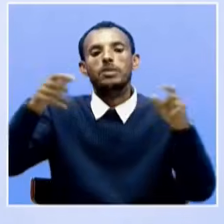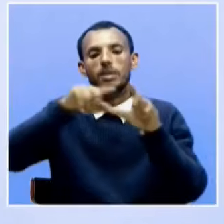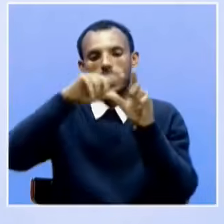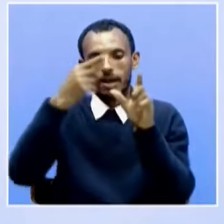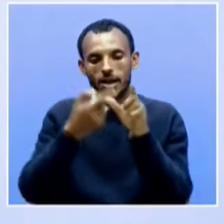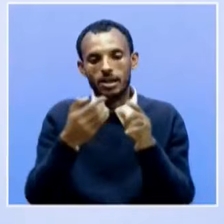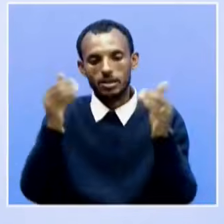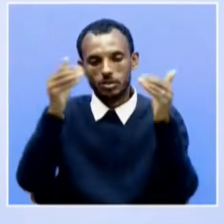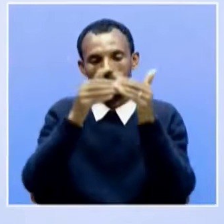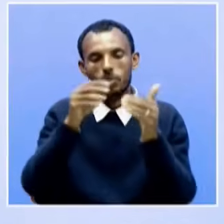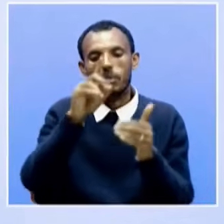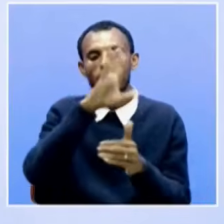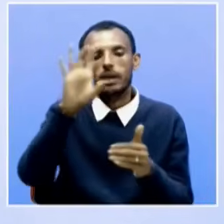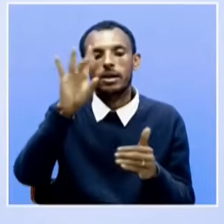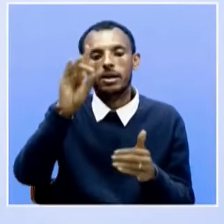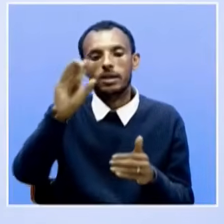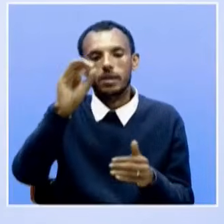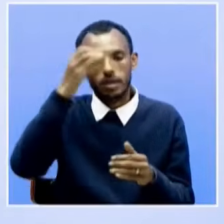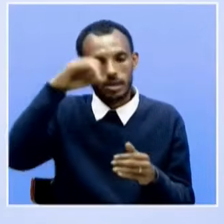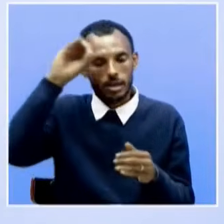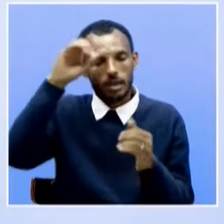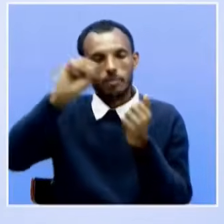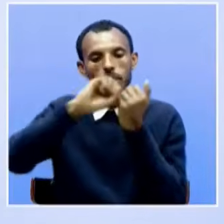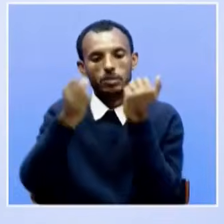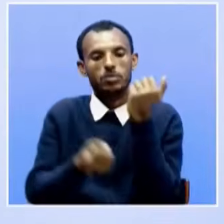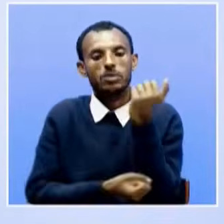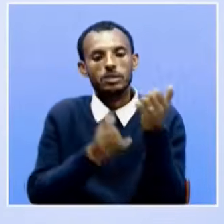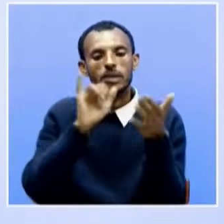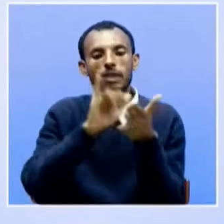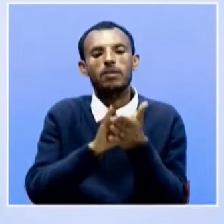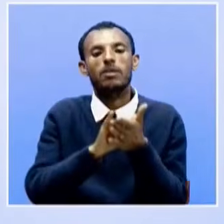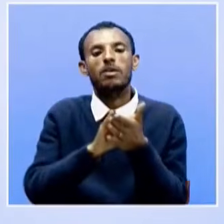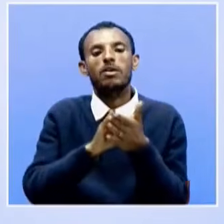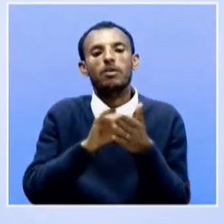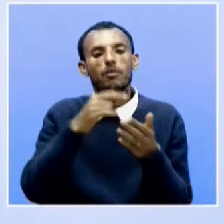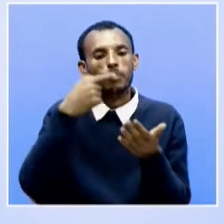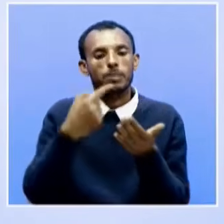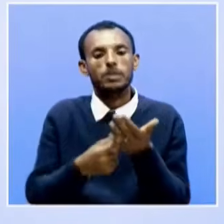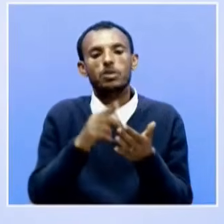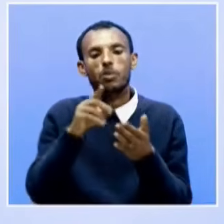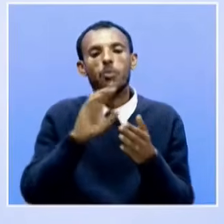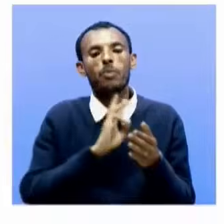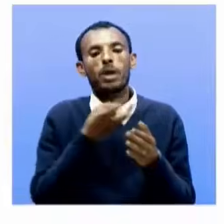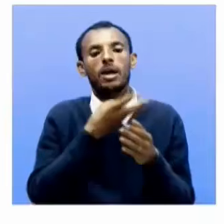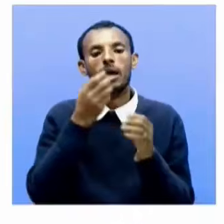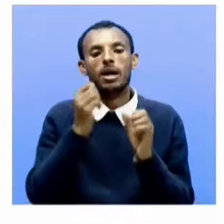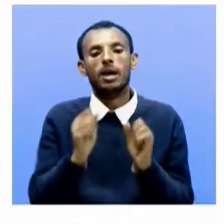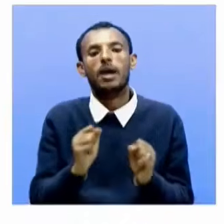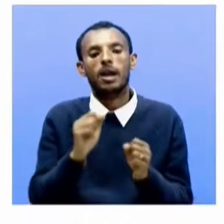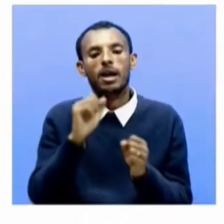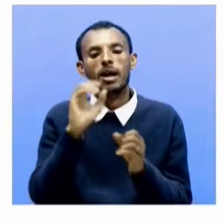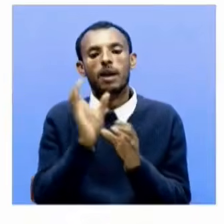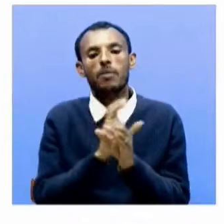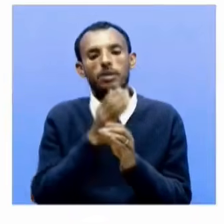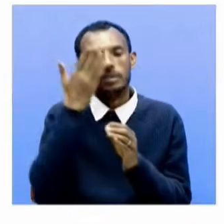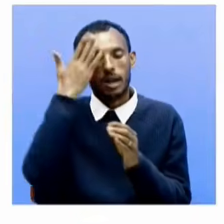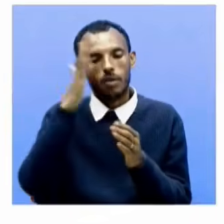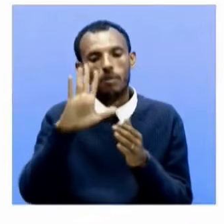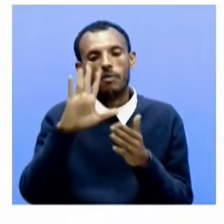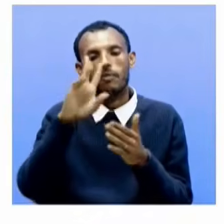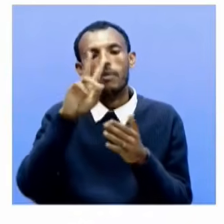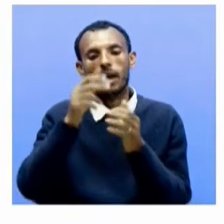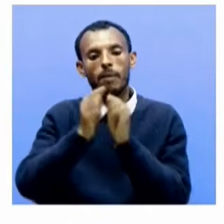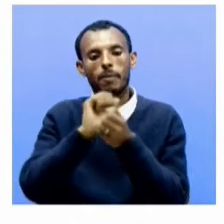be 180 degree. So based on that information, we can calculate the unknown variables. So here